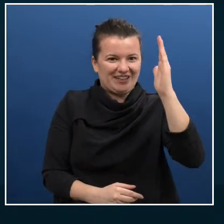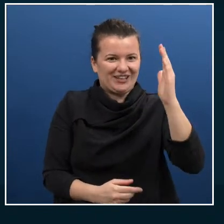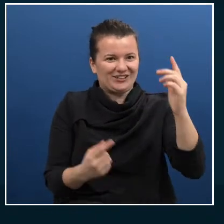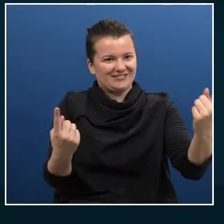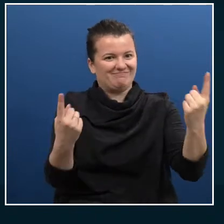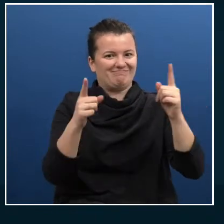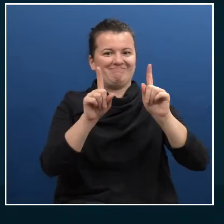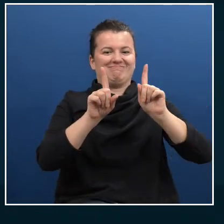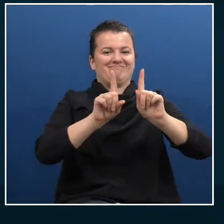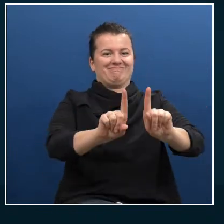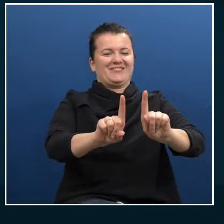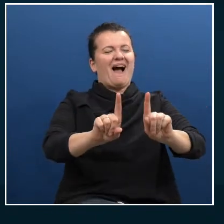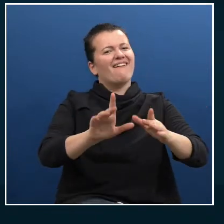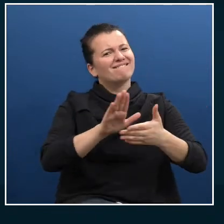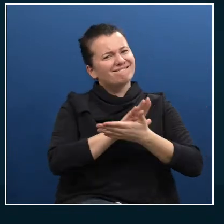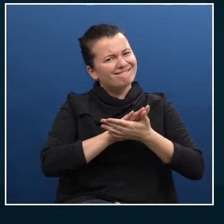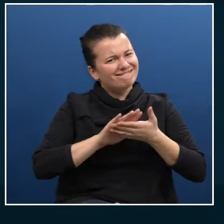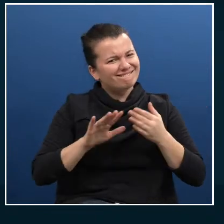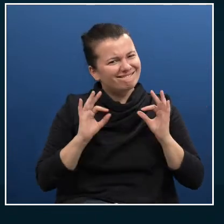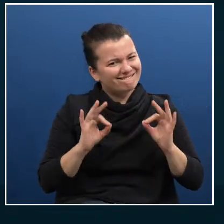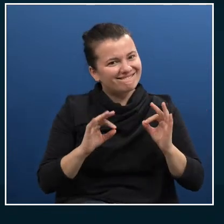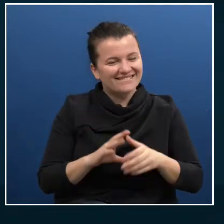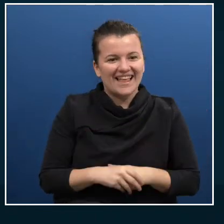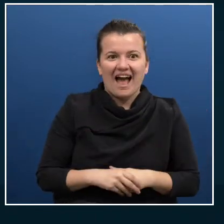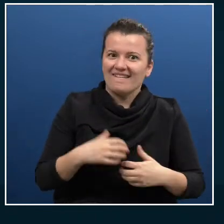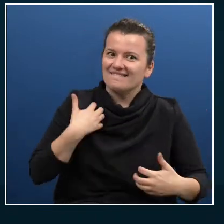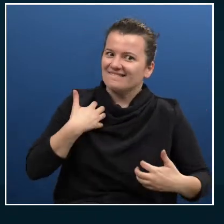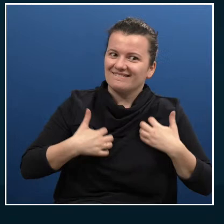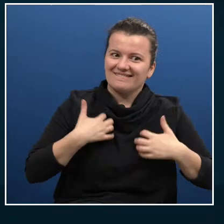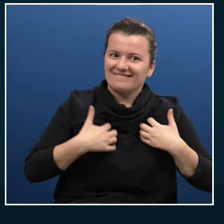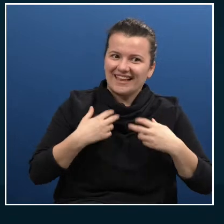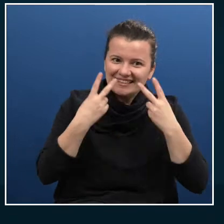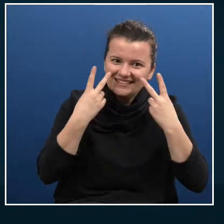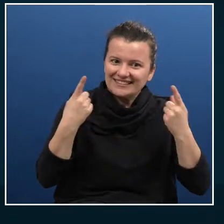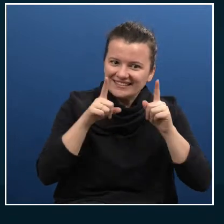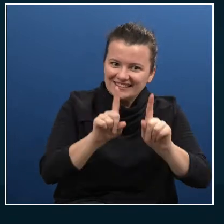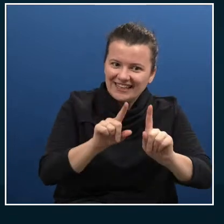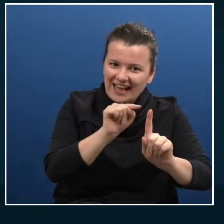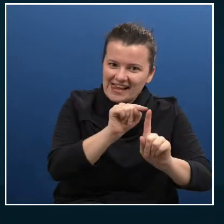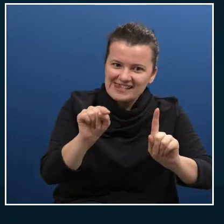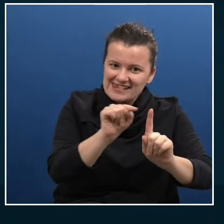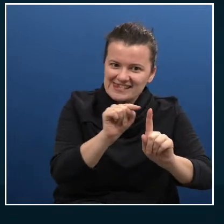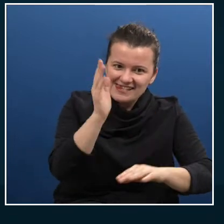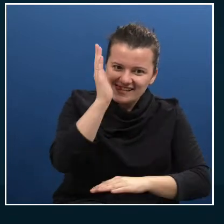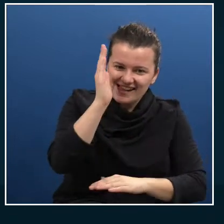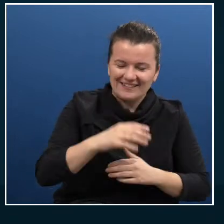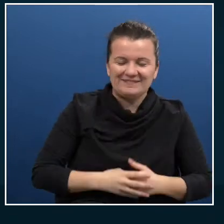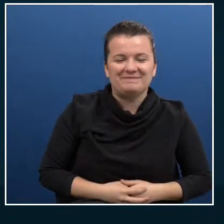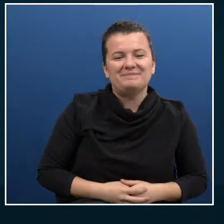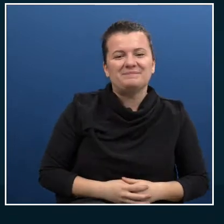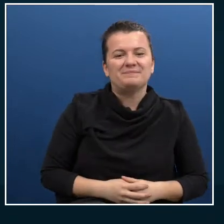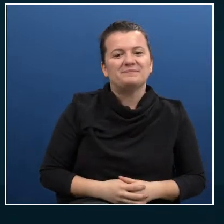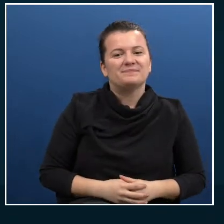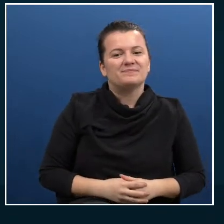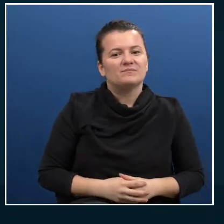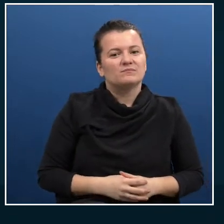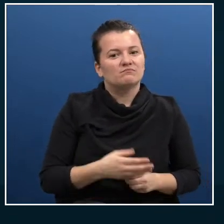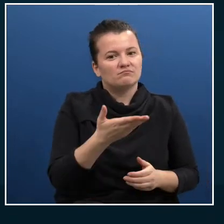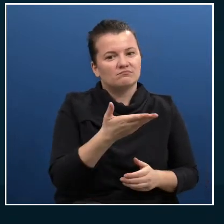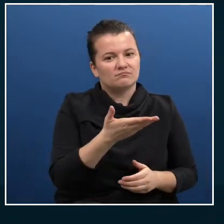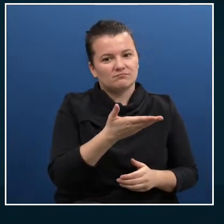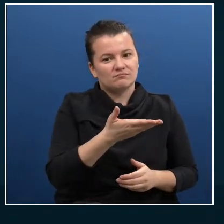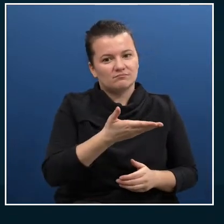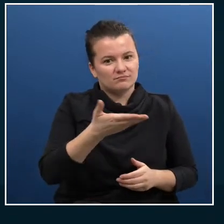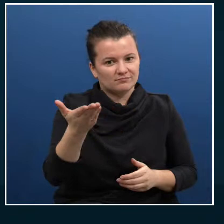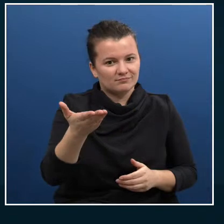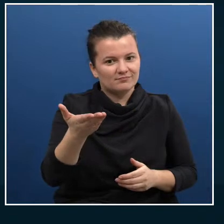Yeah, I'm really looking forward to the session. I think nowadays everybody should use infrastructure